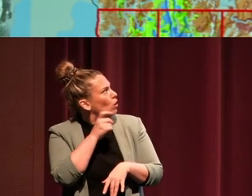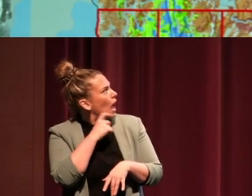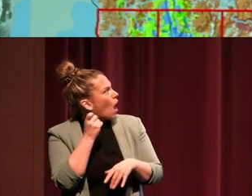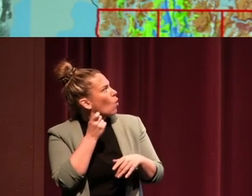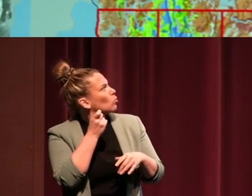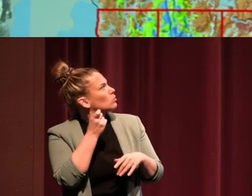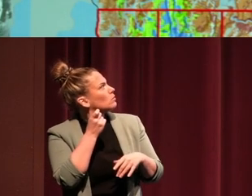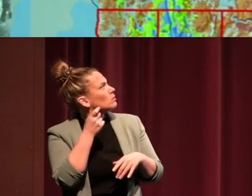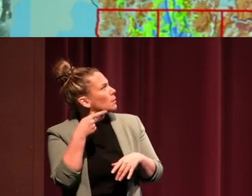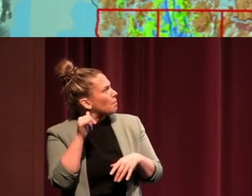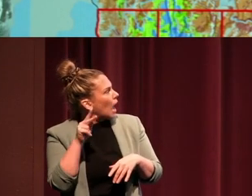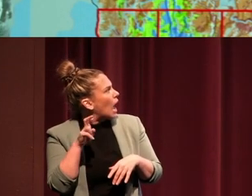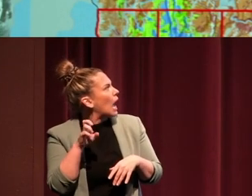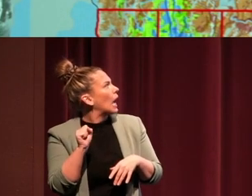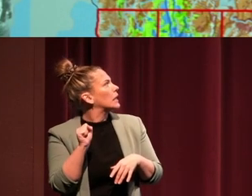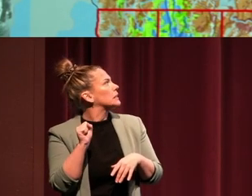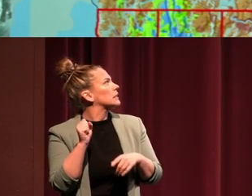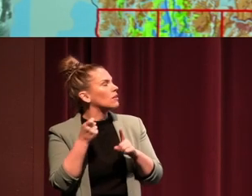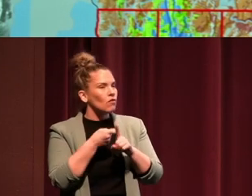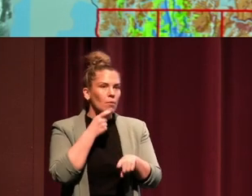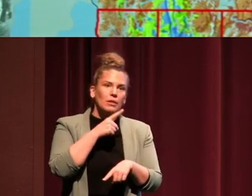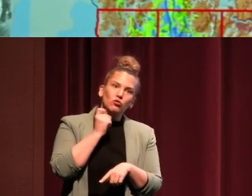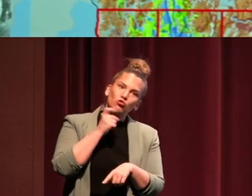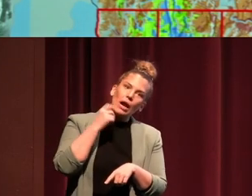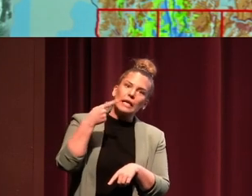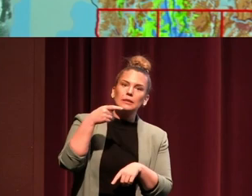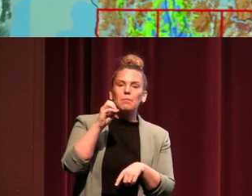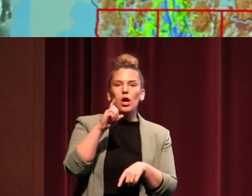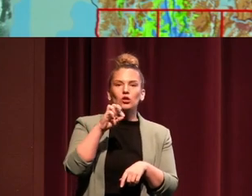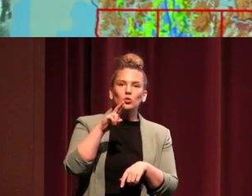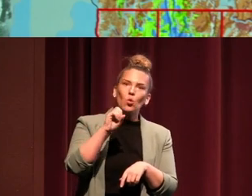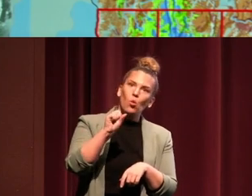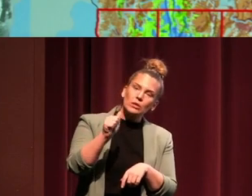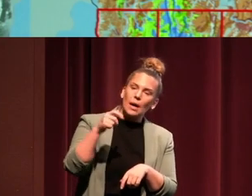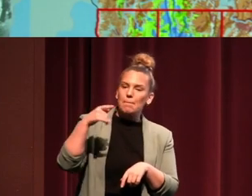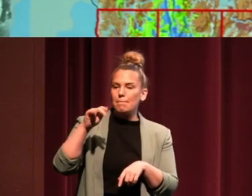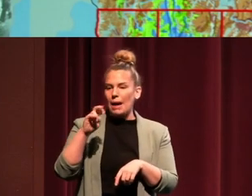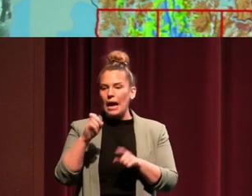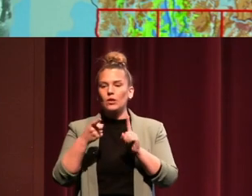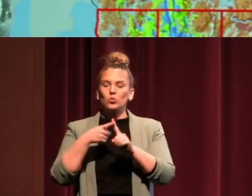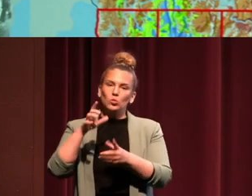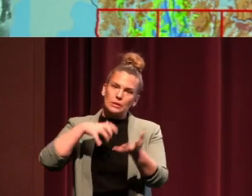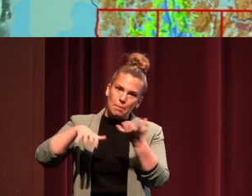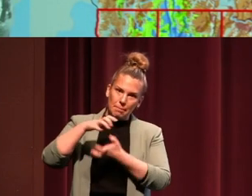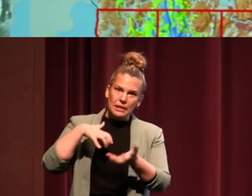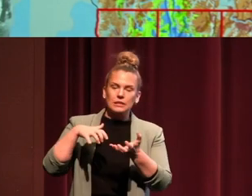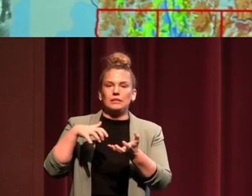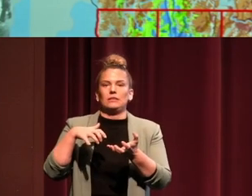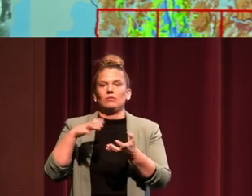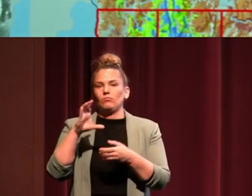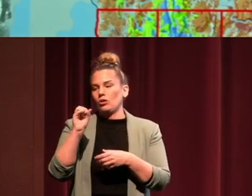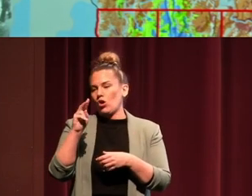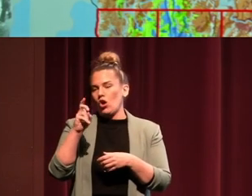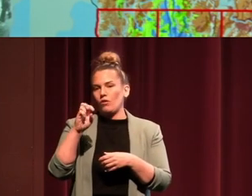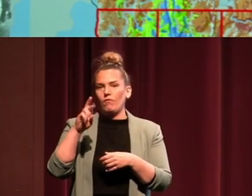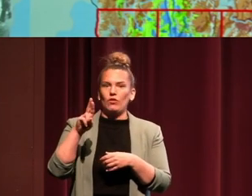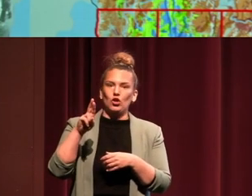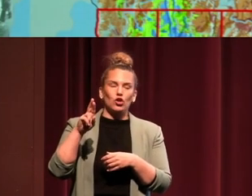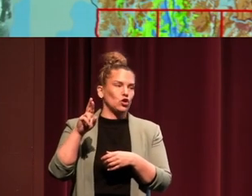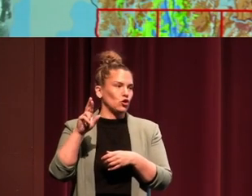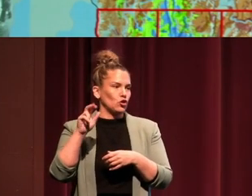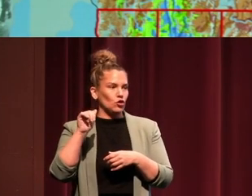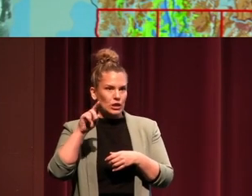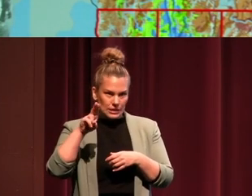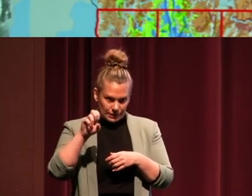and productivity gradient from the driest ponderosa pine to the mixed conifer habitat types.